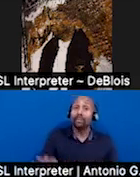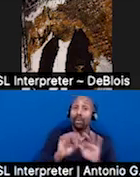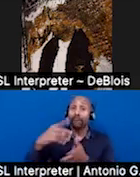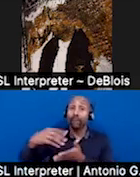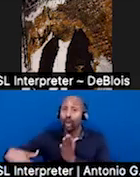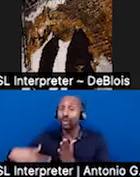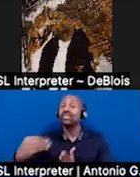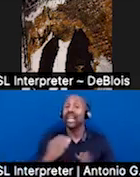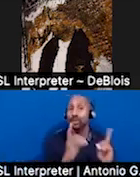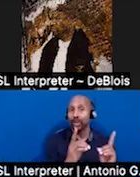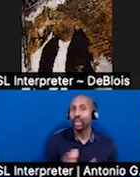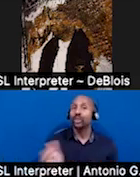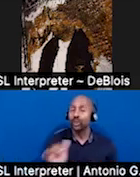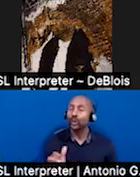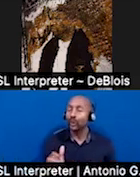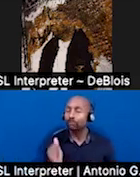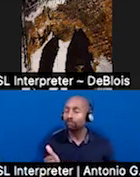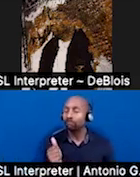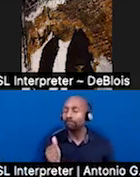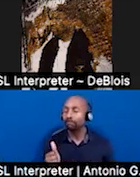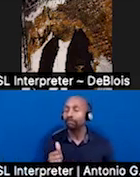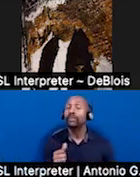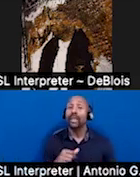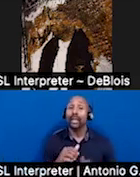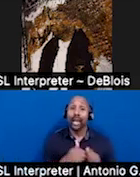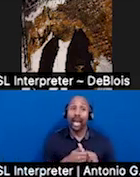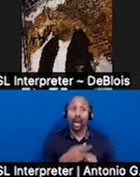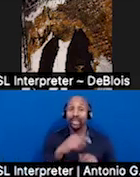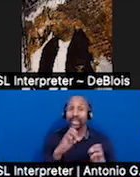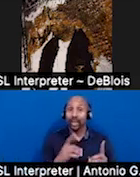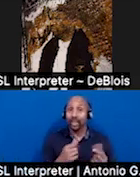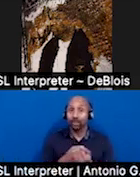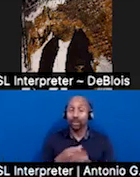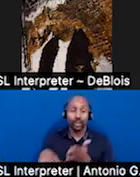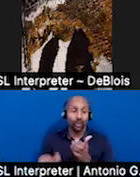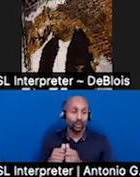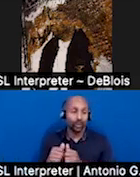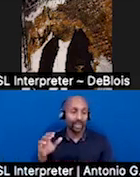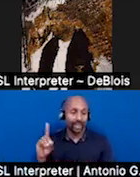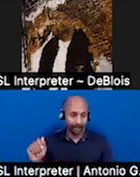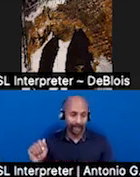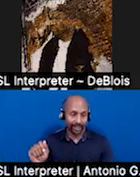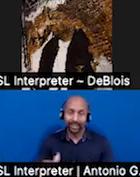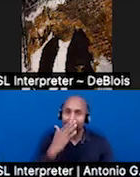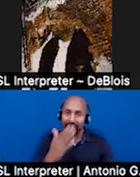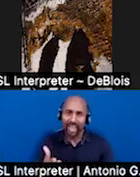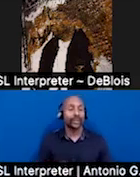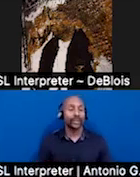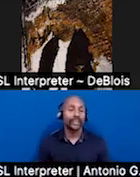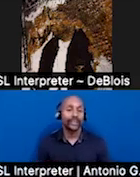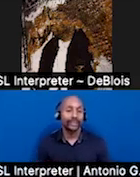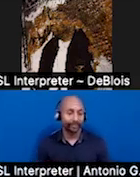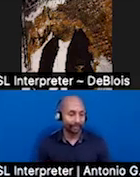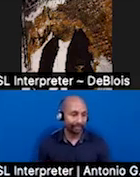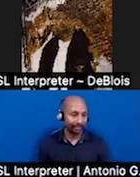educators as well as they support students with disabilities. Thank you so much. So next, I'd